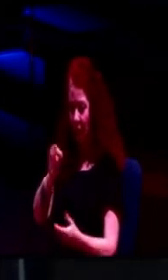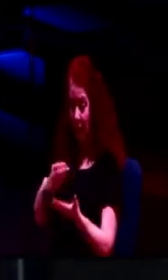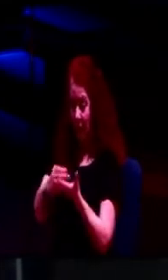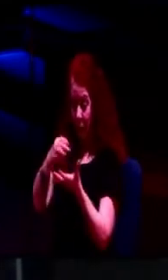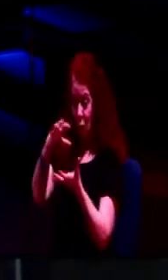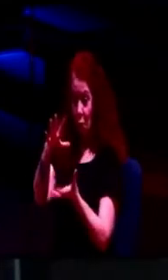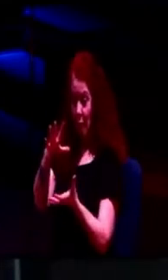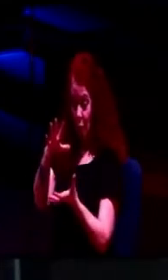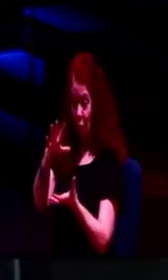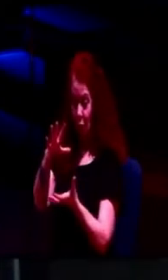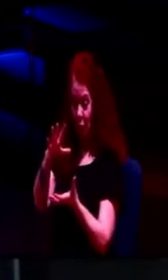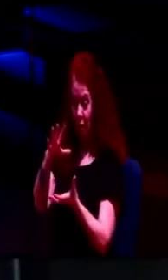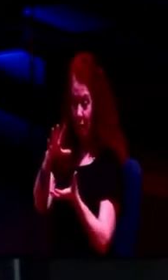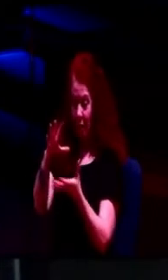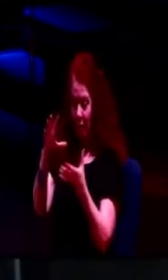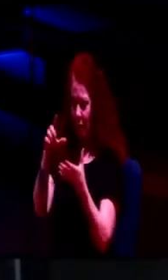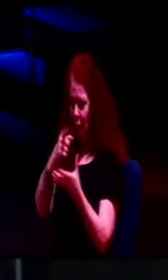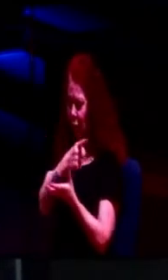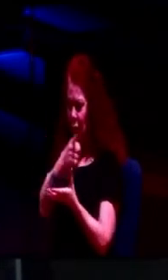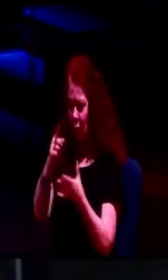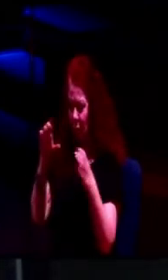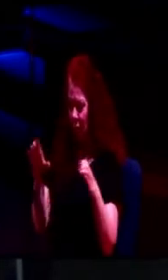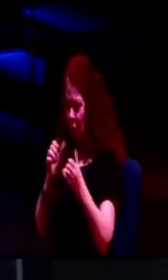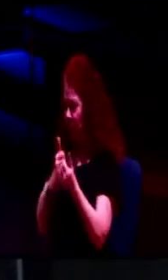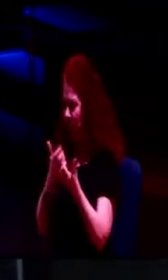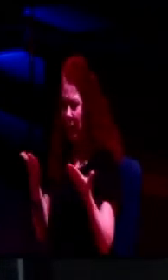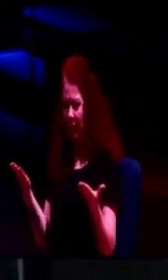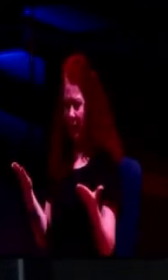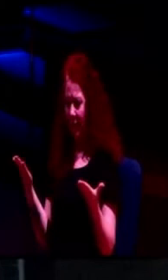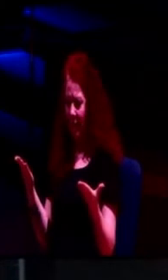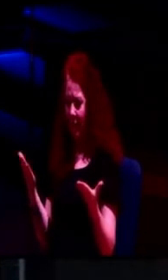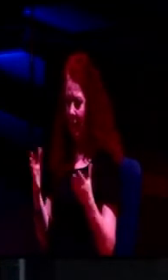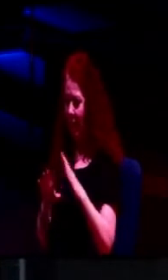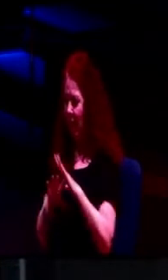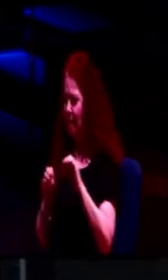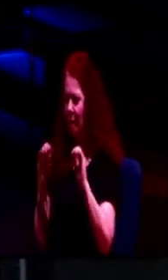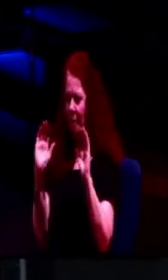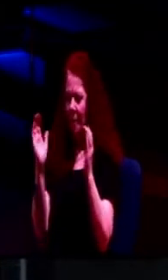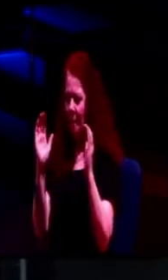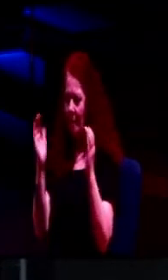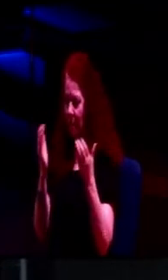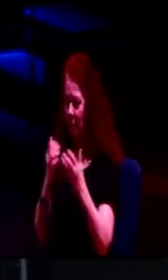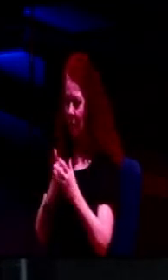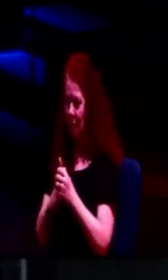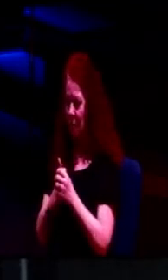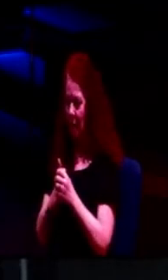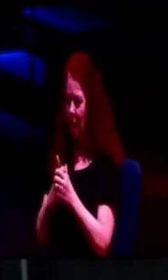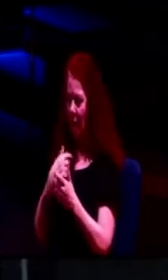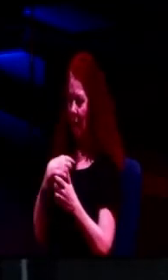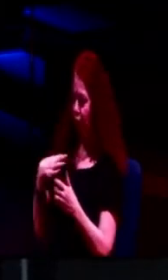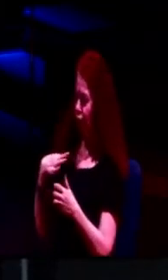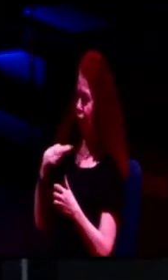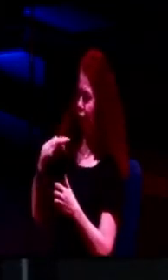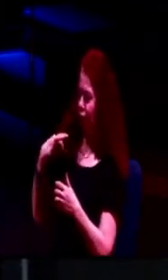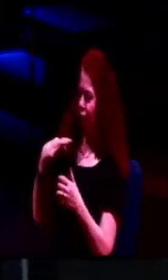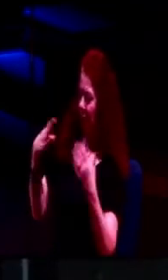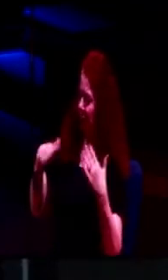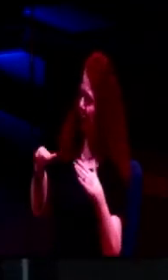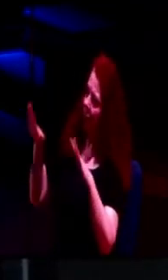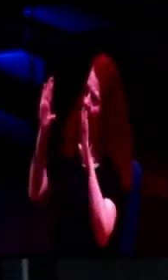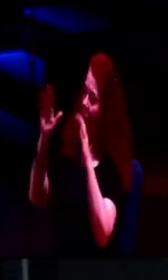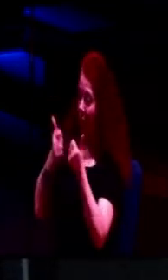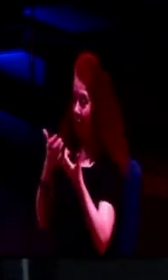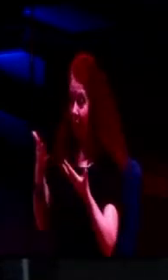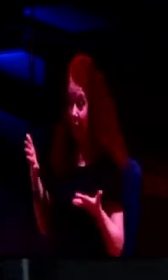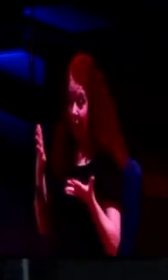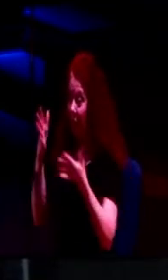lifetime, you will do anything. Nothing compares. You're willing to give up everything you own to secure